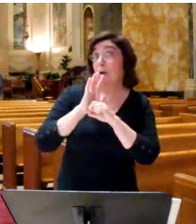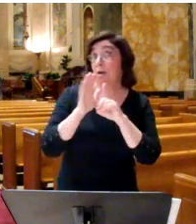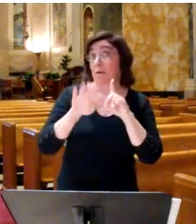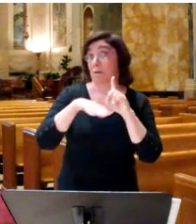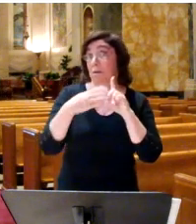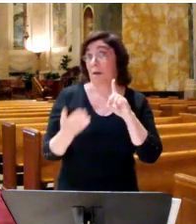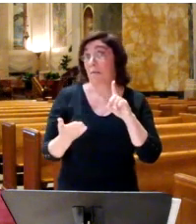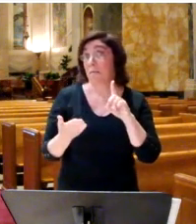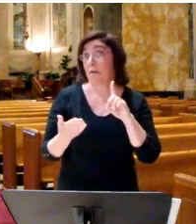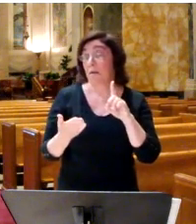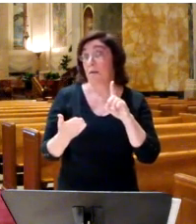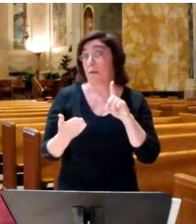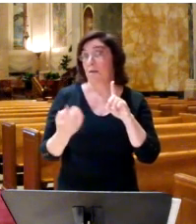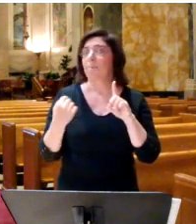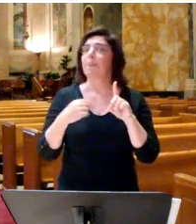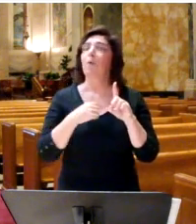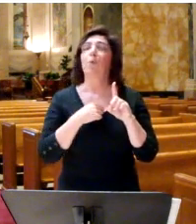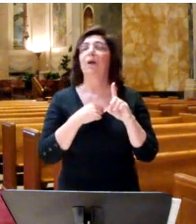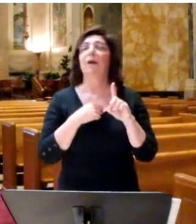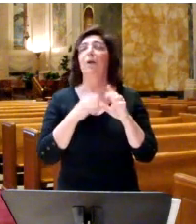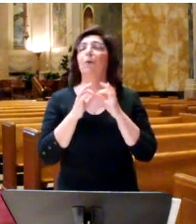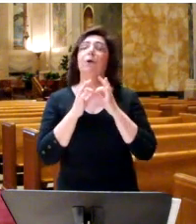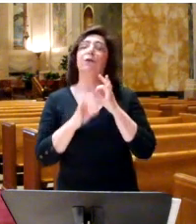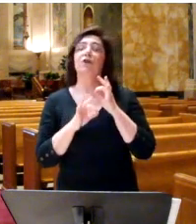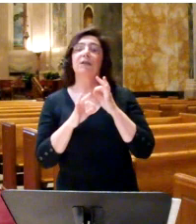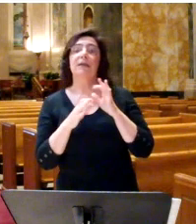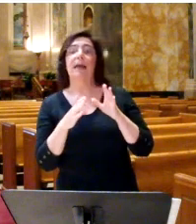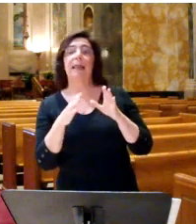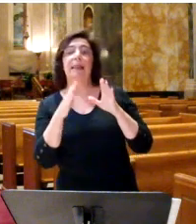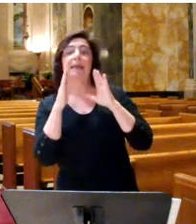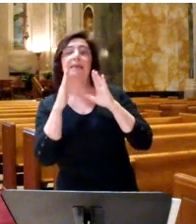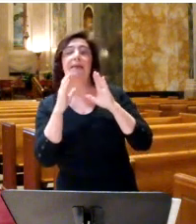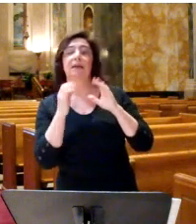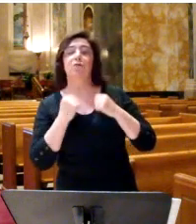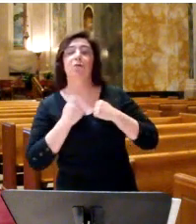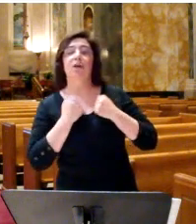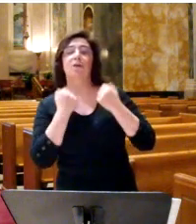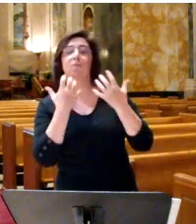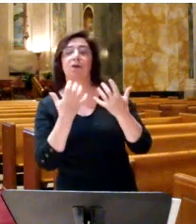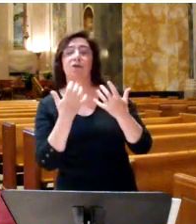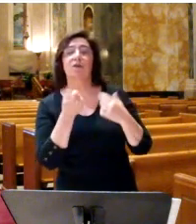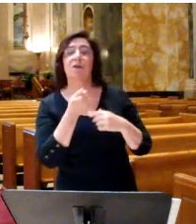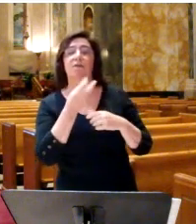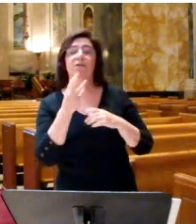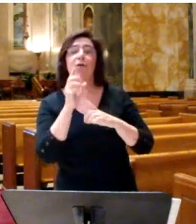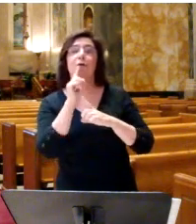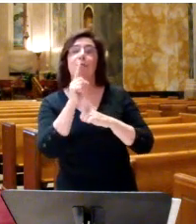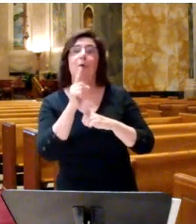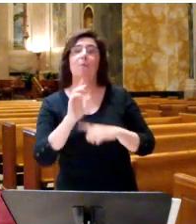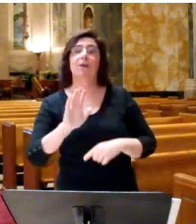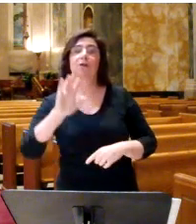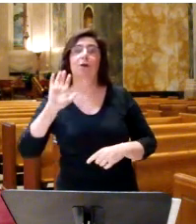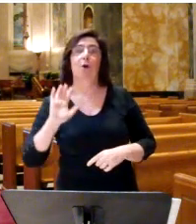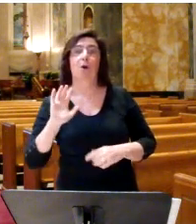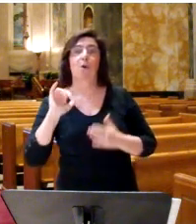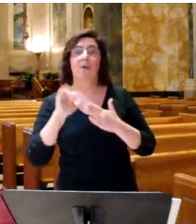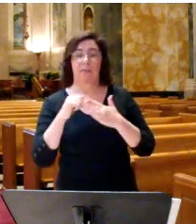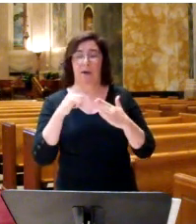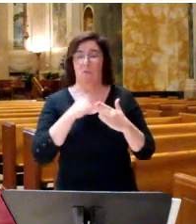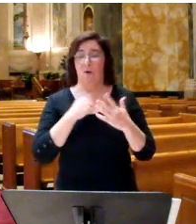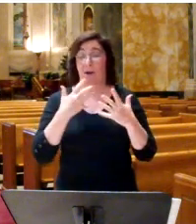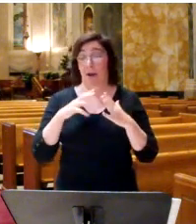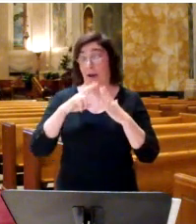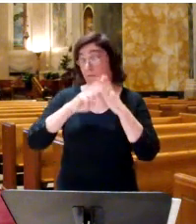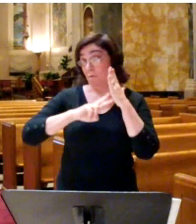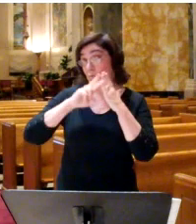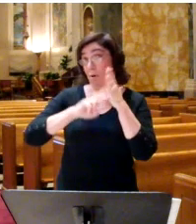death. We were just listening to the expressions a few moments ago that we have